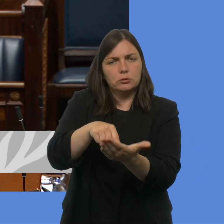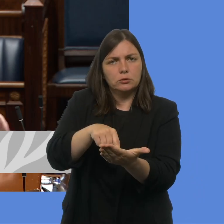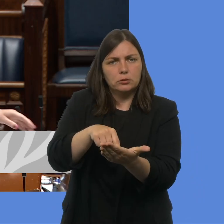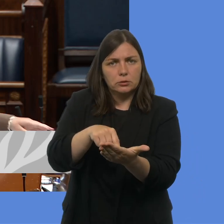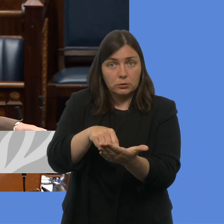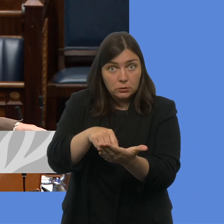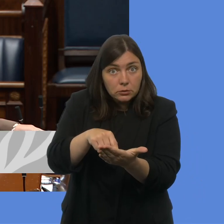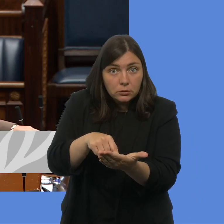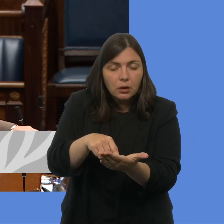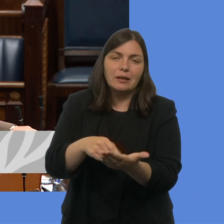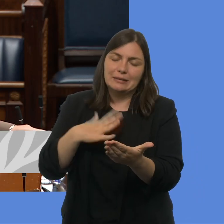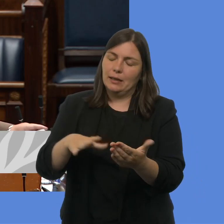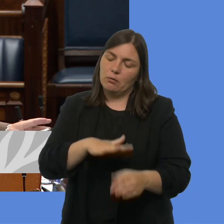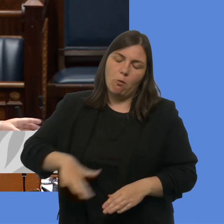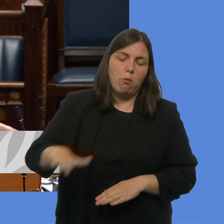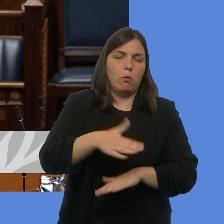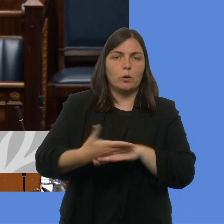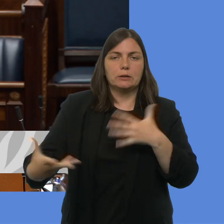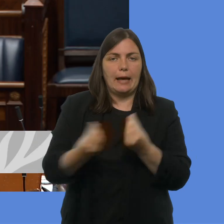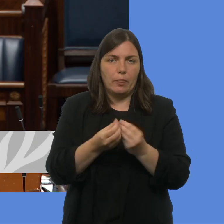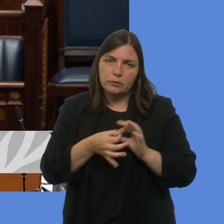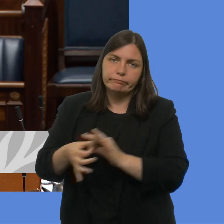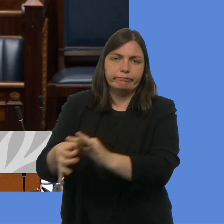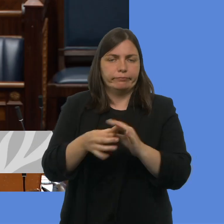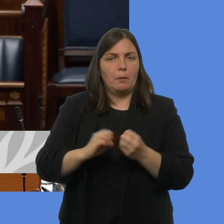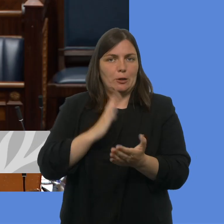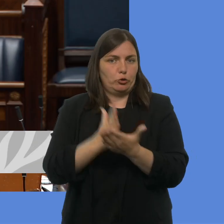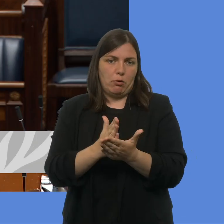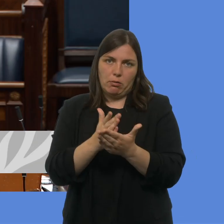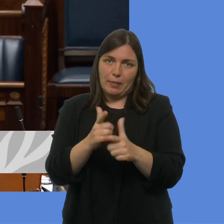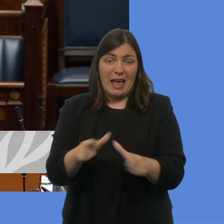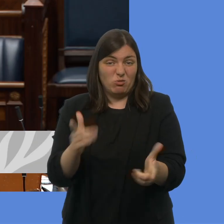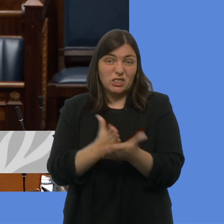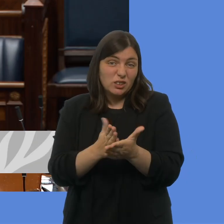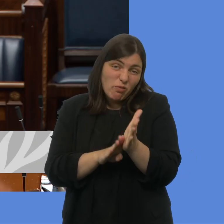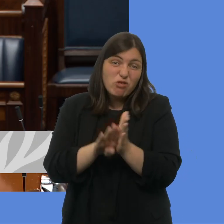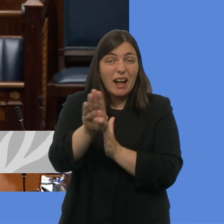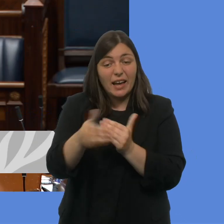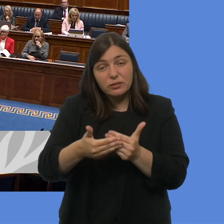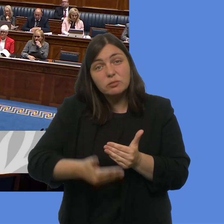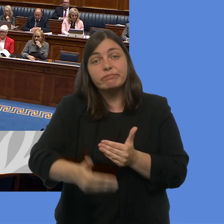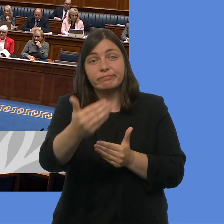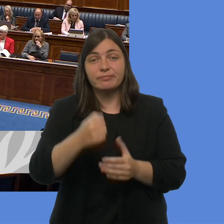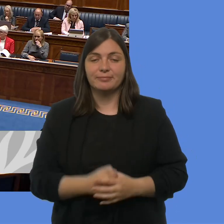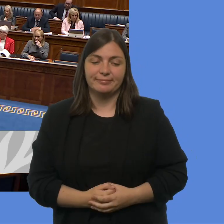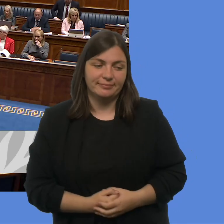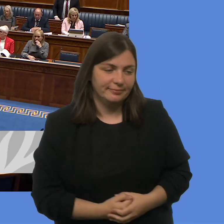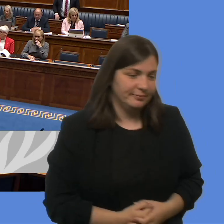to require genuine cooperation to ensure that the language does in fact thrive for generations to come. Call David